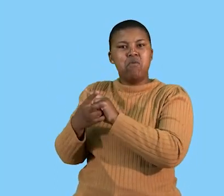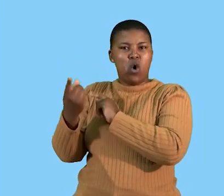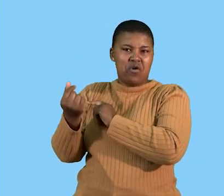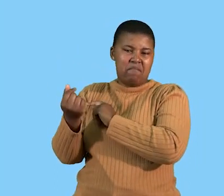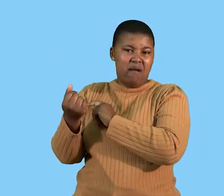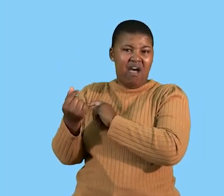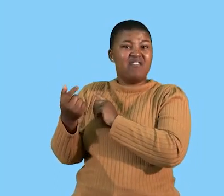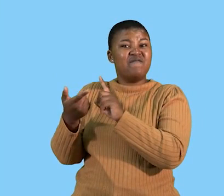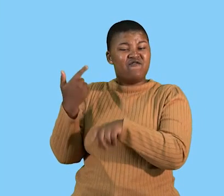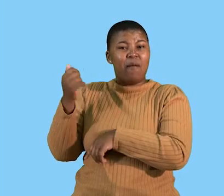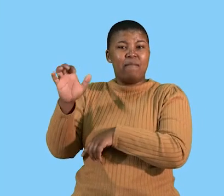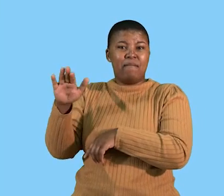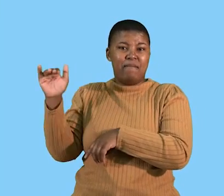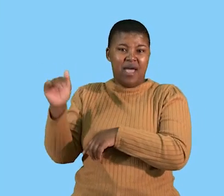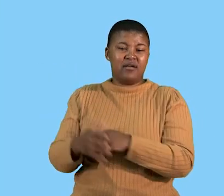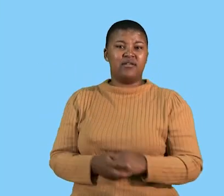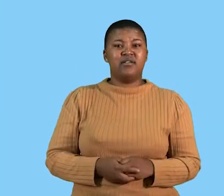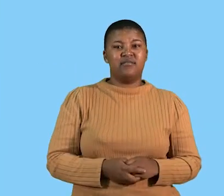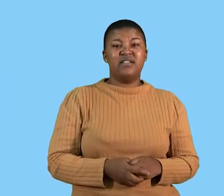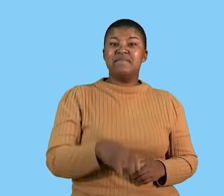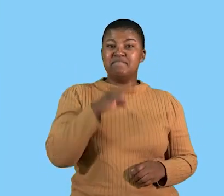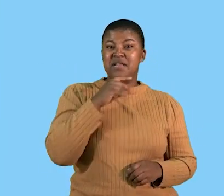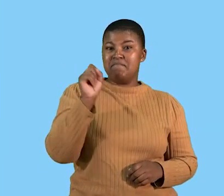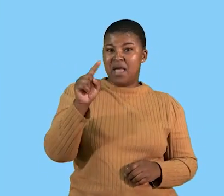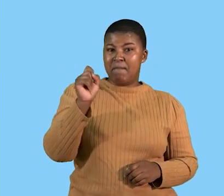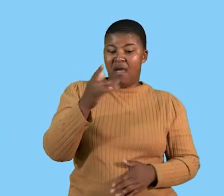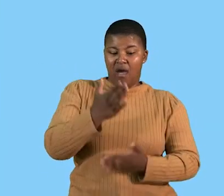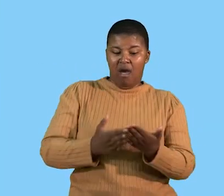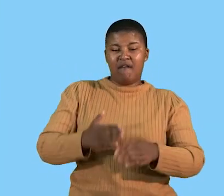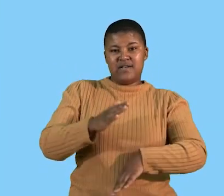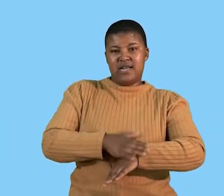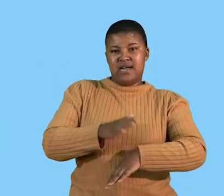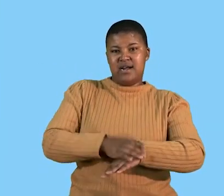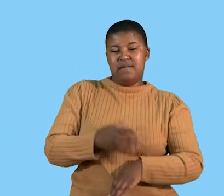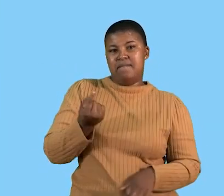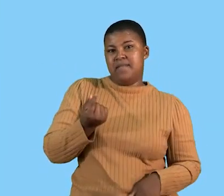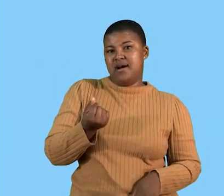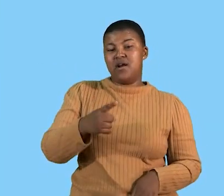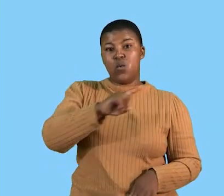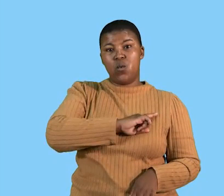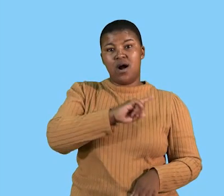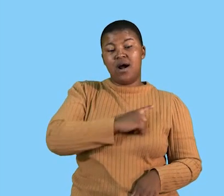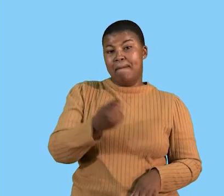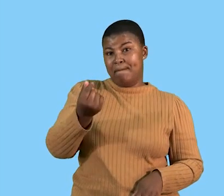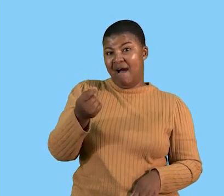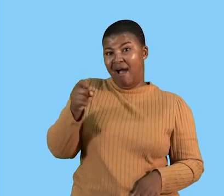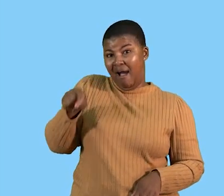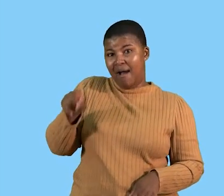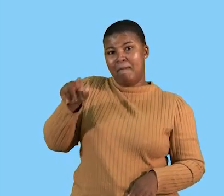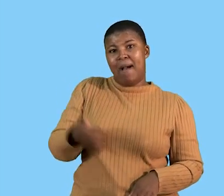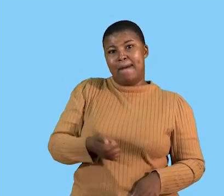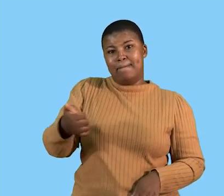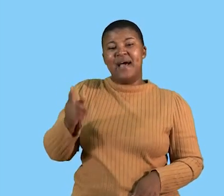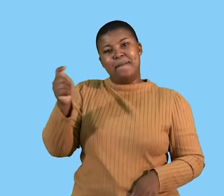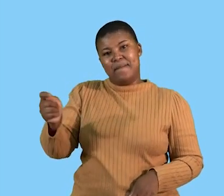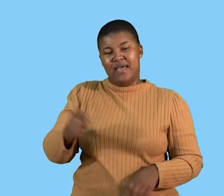bank. Now we say that this is temporary capital because this money needs to be paid